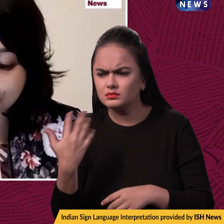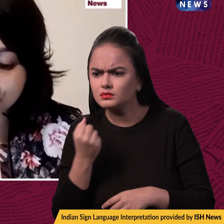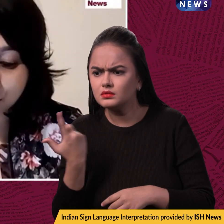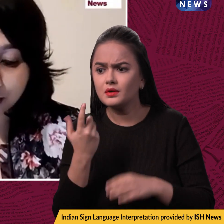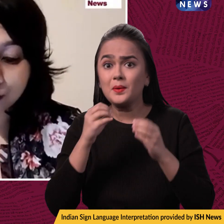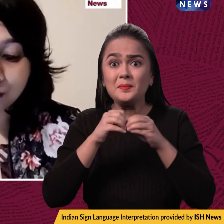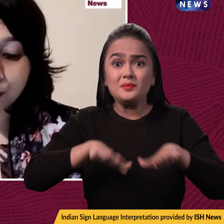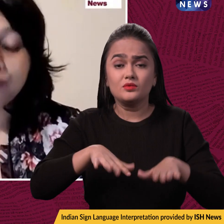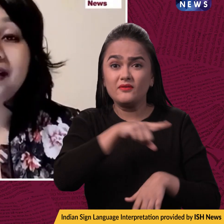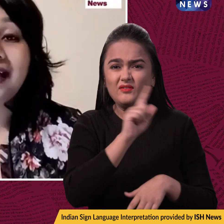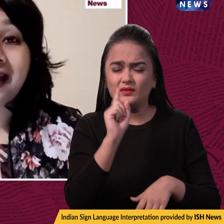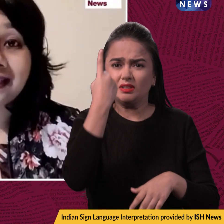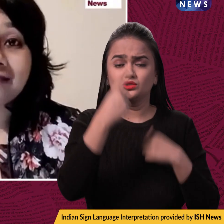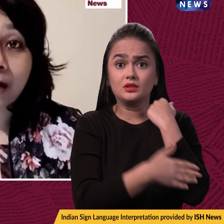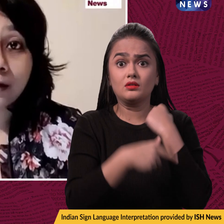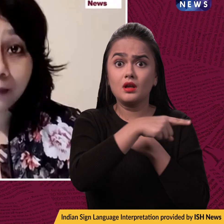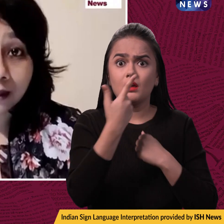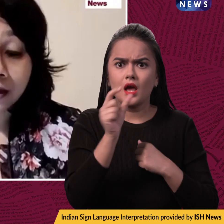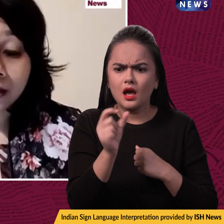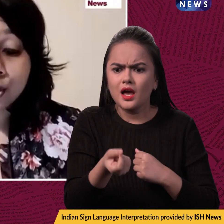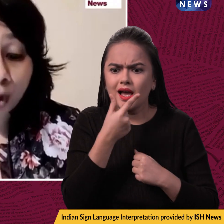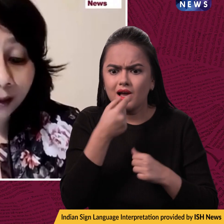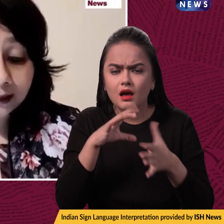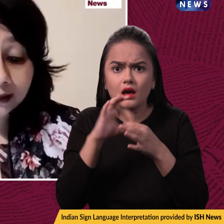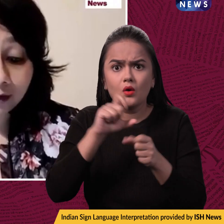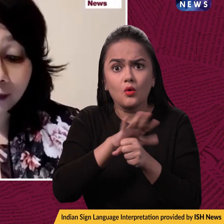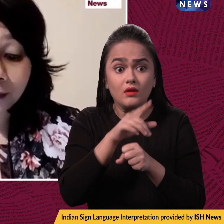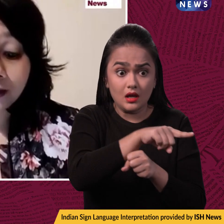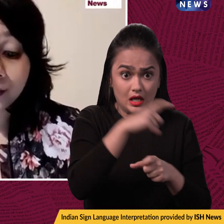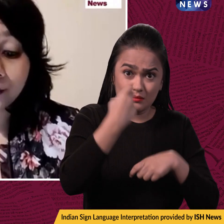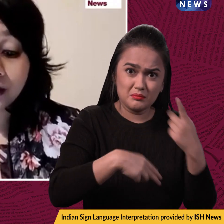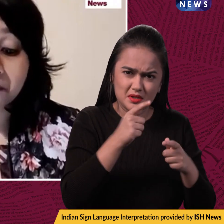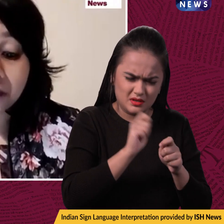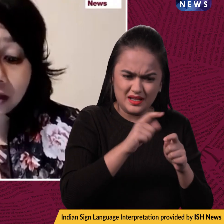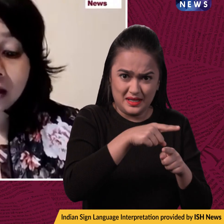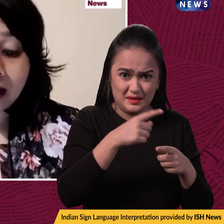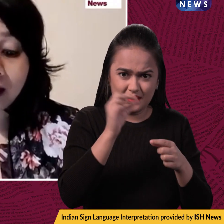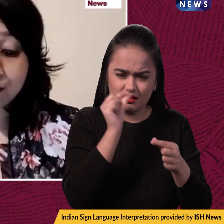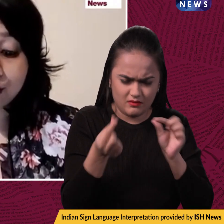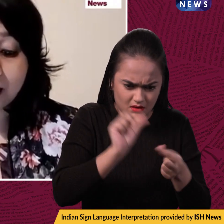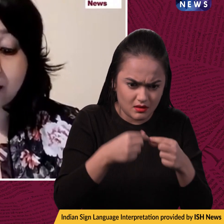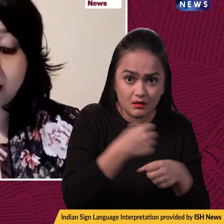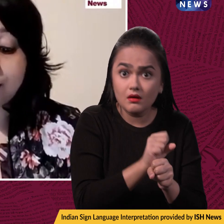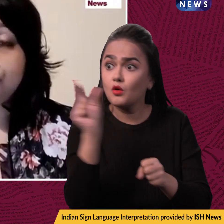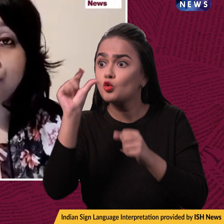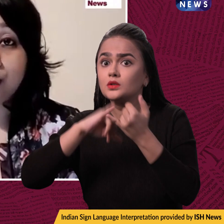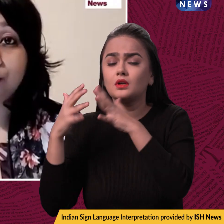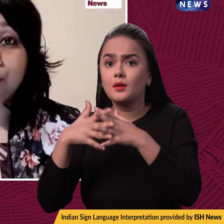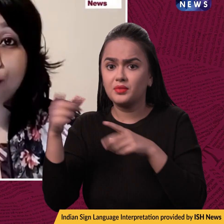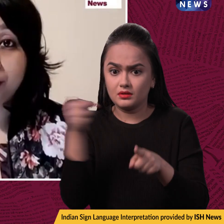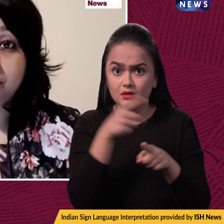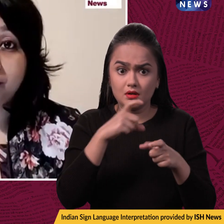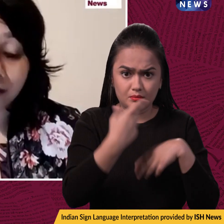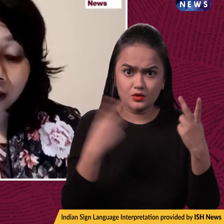first country in the world to approve the antiviral pill jointly developed by the US-based Merck and Ridgeback